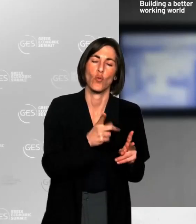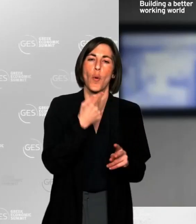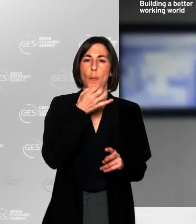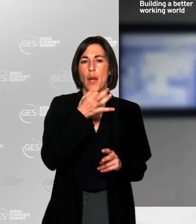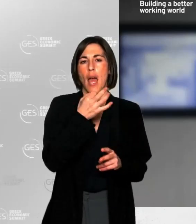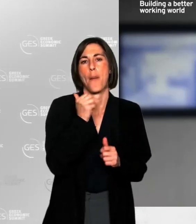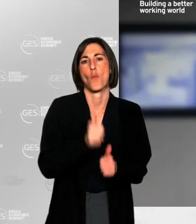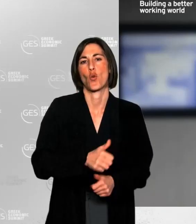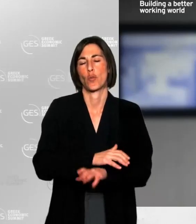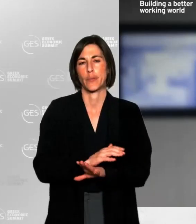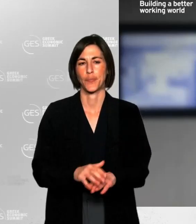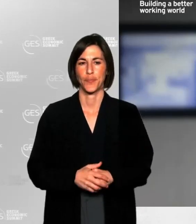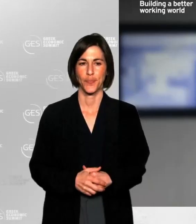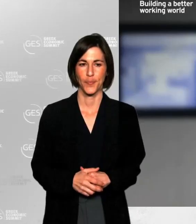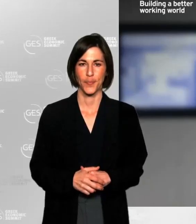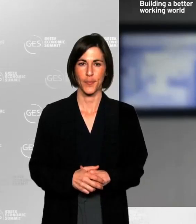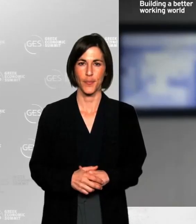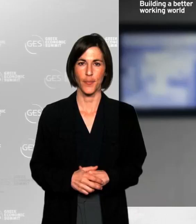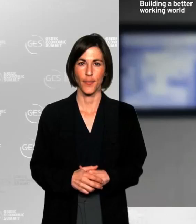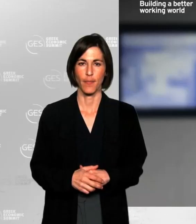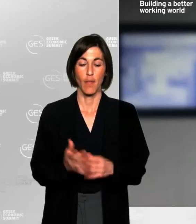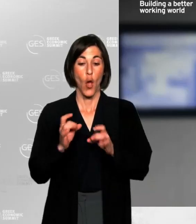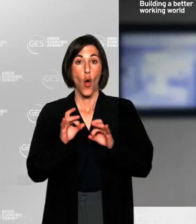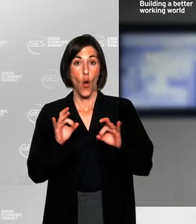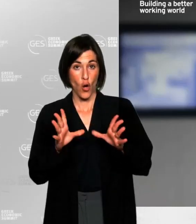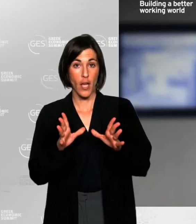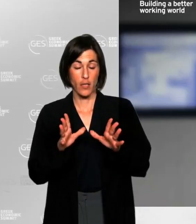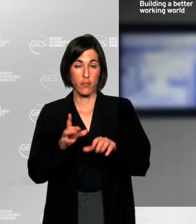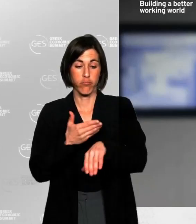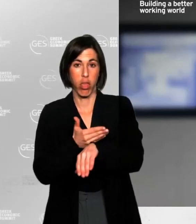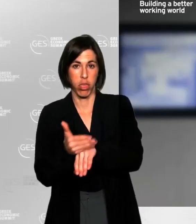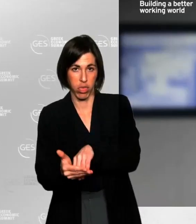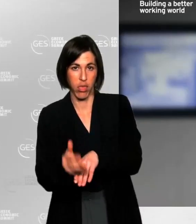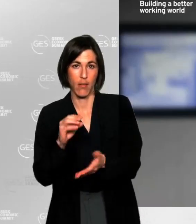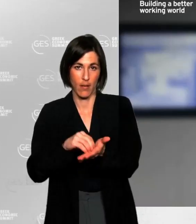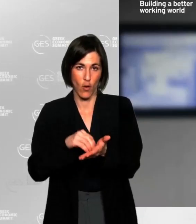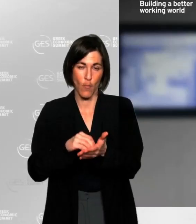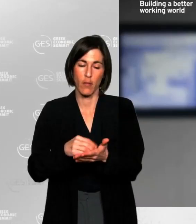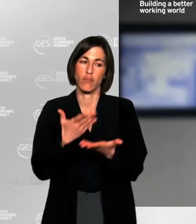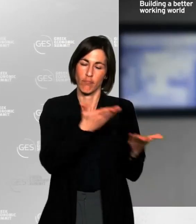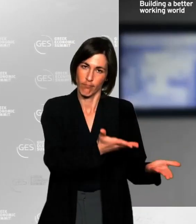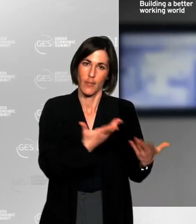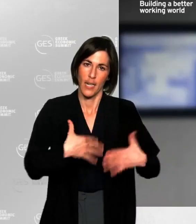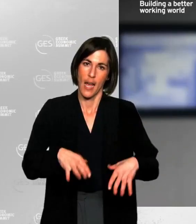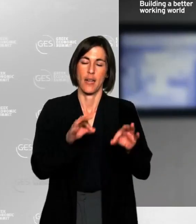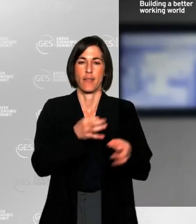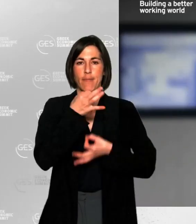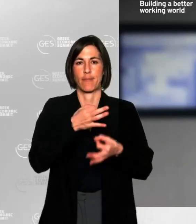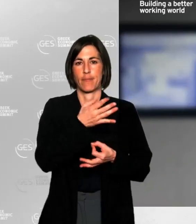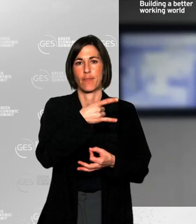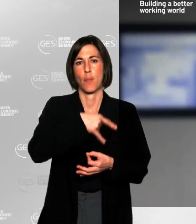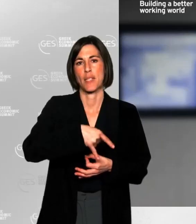without further ado, I would like to give the floor to Sir Christopher Pissarides. Thank you. Thank you very much,